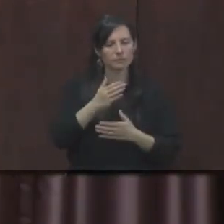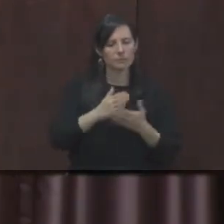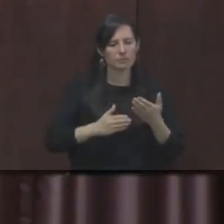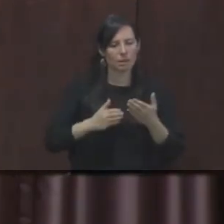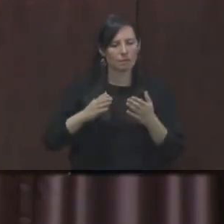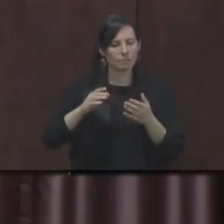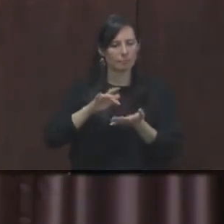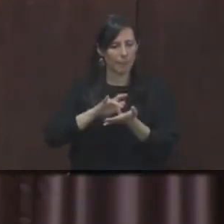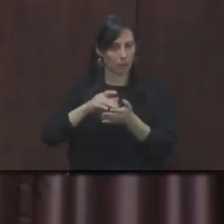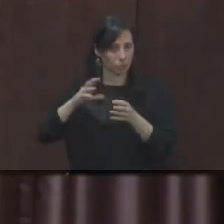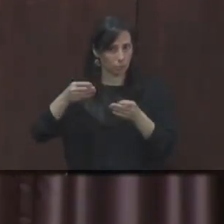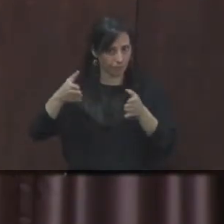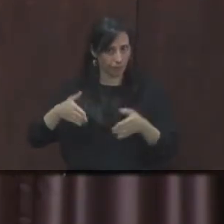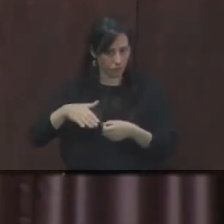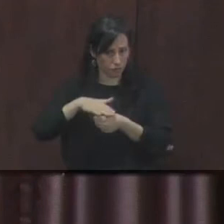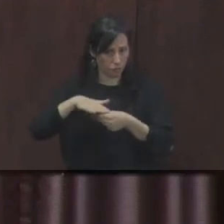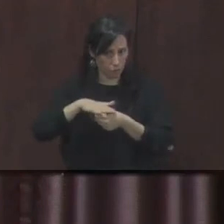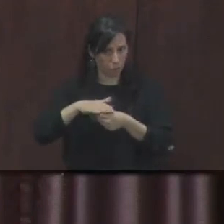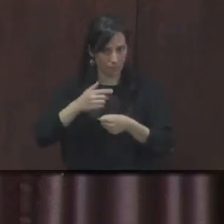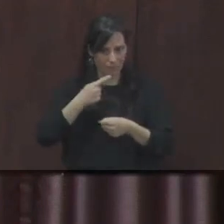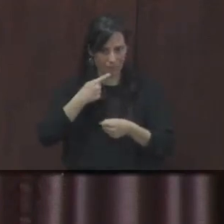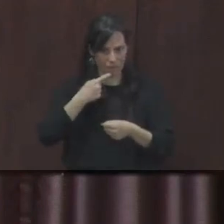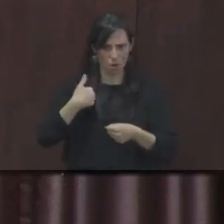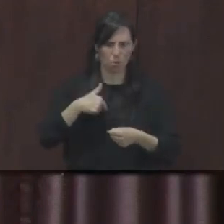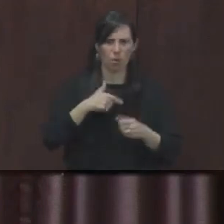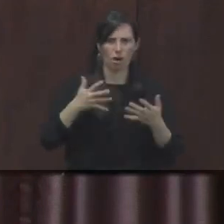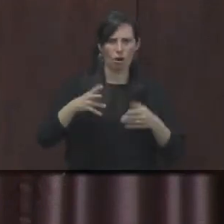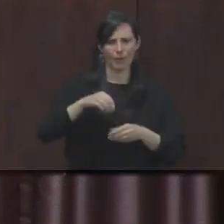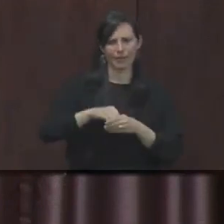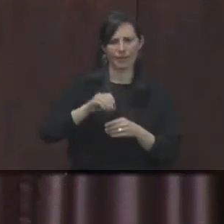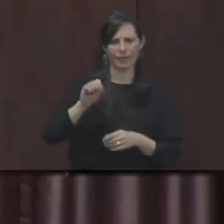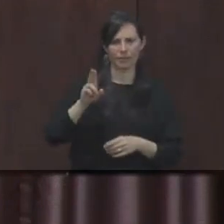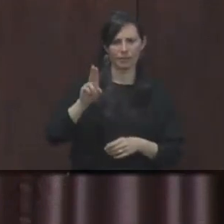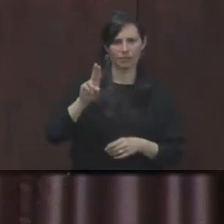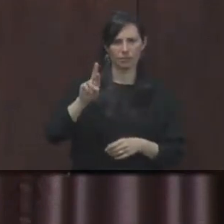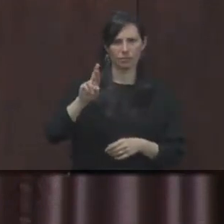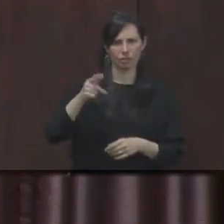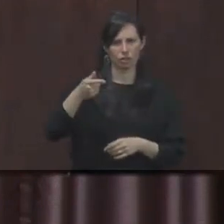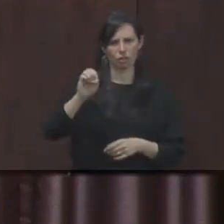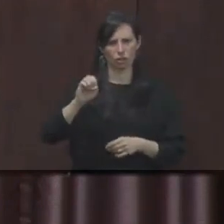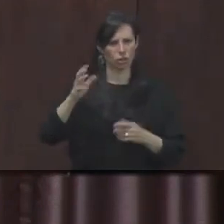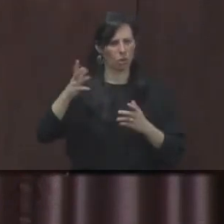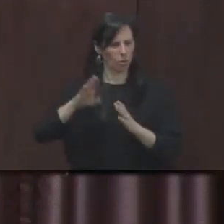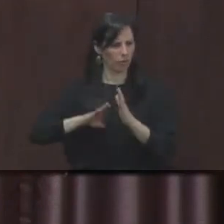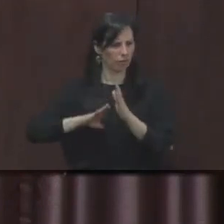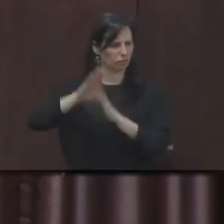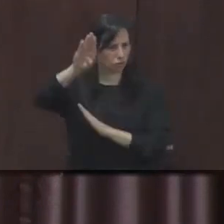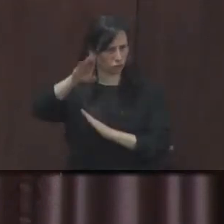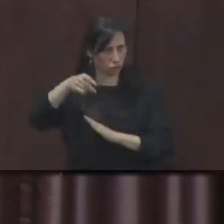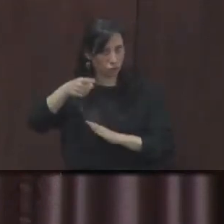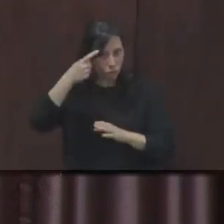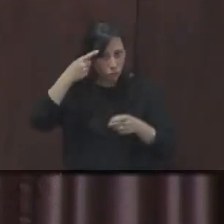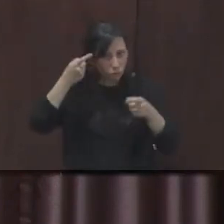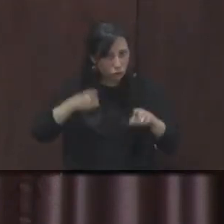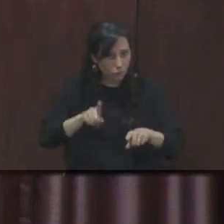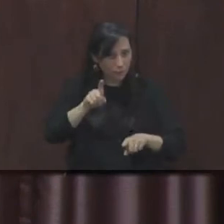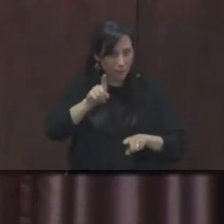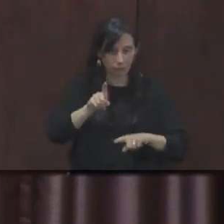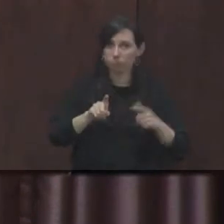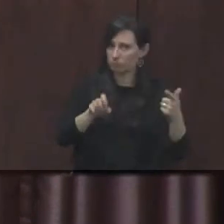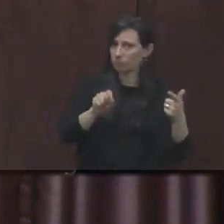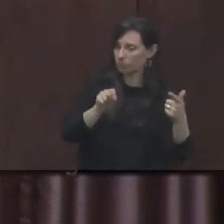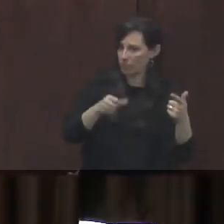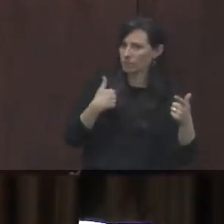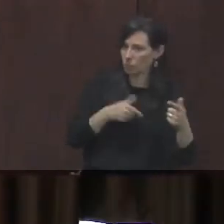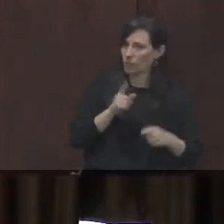had said they feel that we're already in the surge, not that it's coming, and I wonder if you would agree with that assessment. We are. I used to talk about